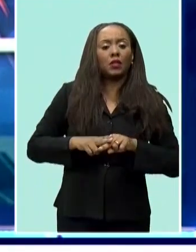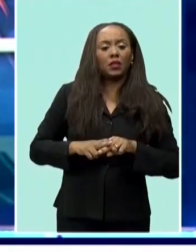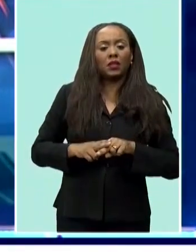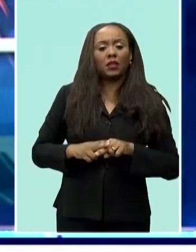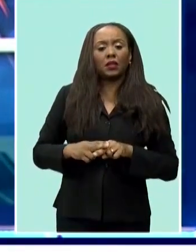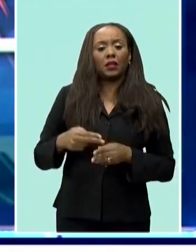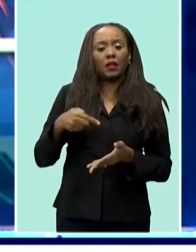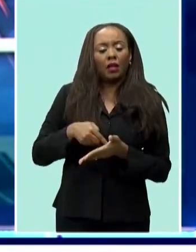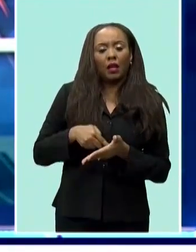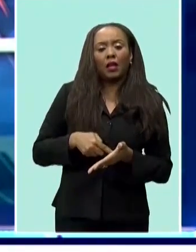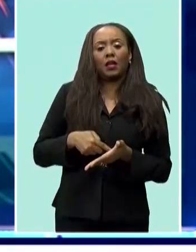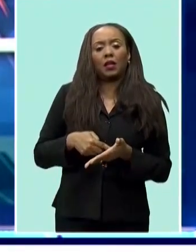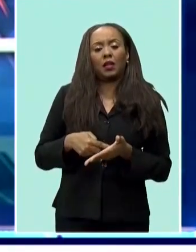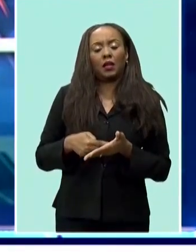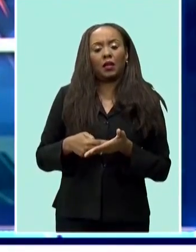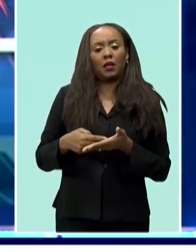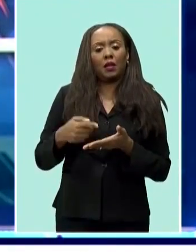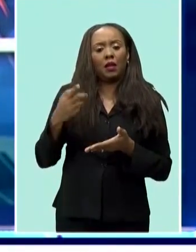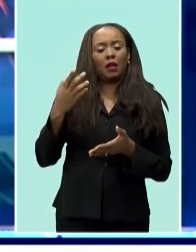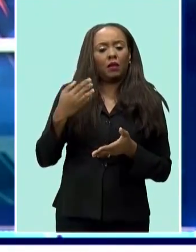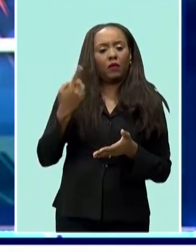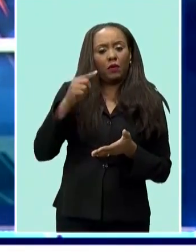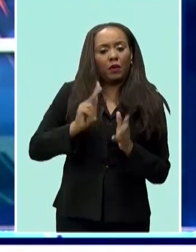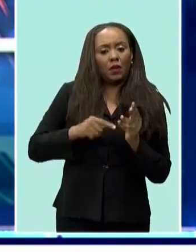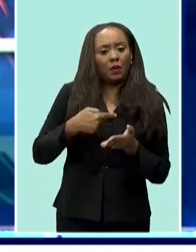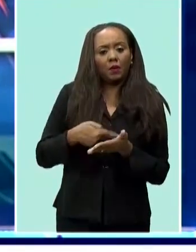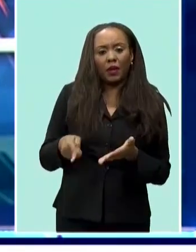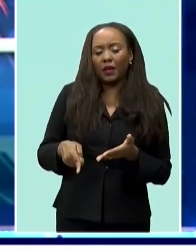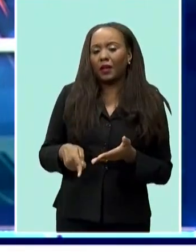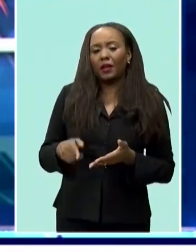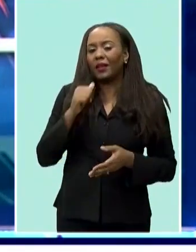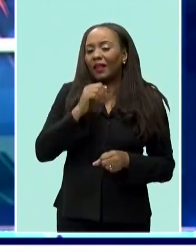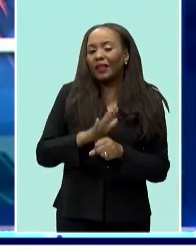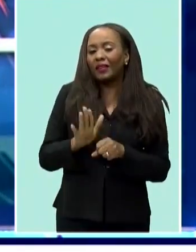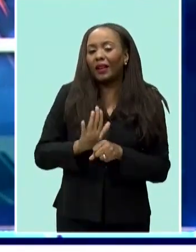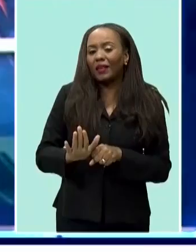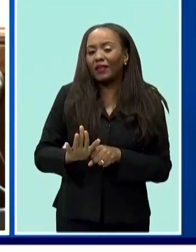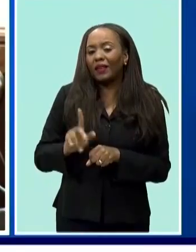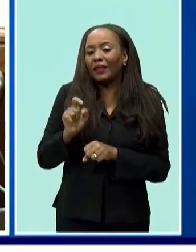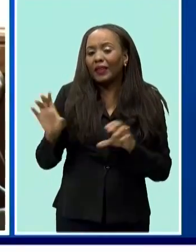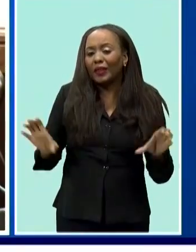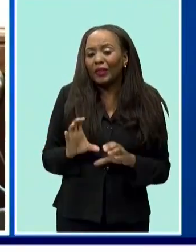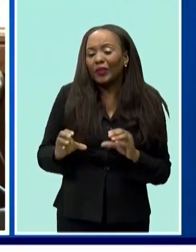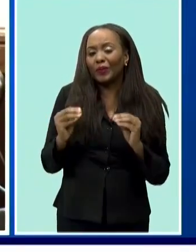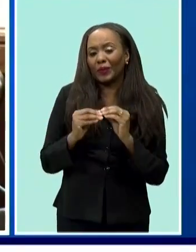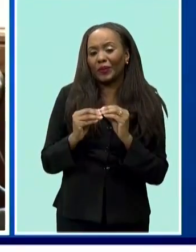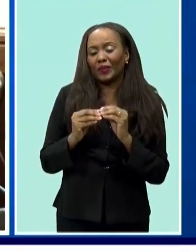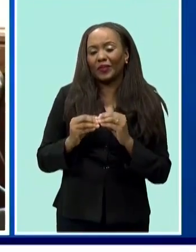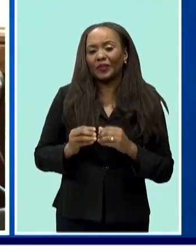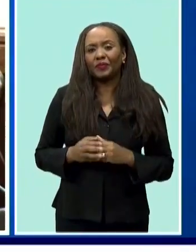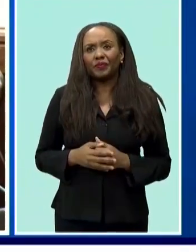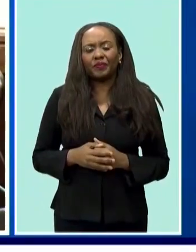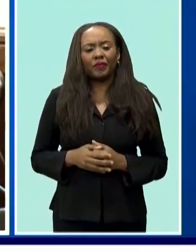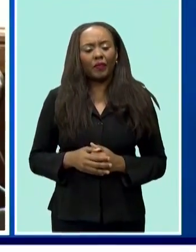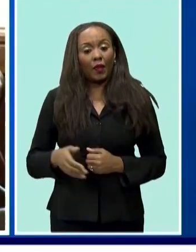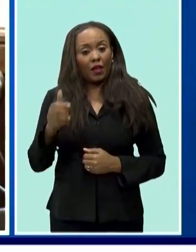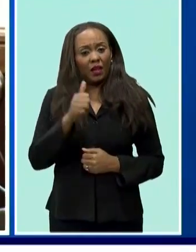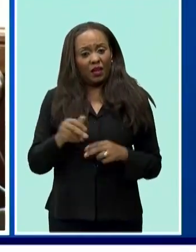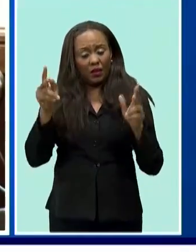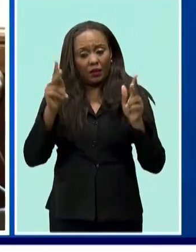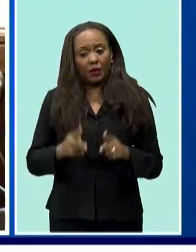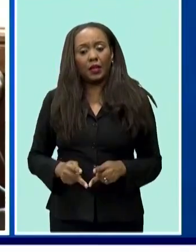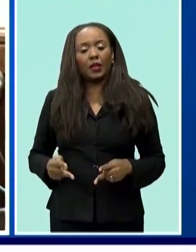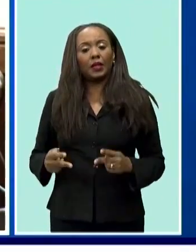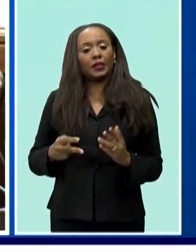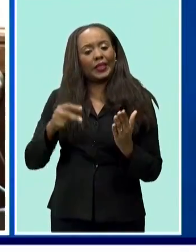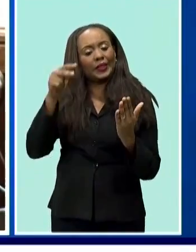fines of the 90-year-old legislation would not go far enough. Any person looking at a statute that is now